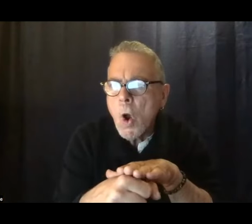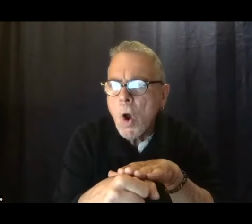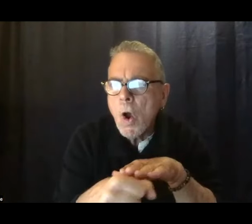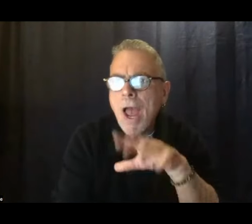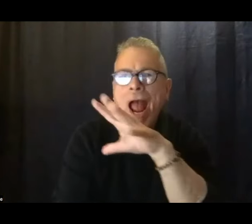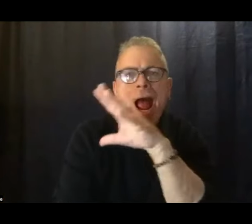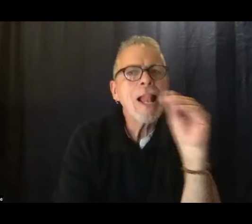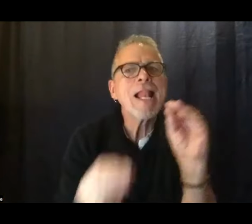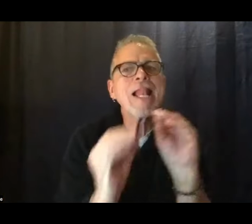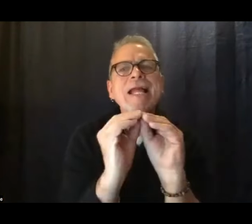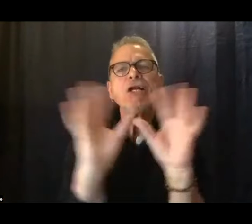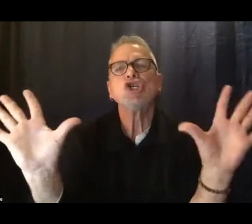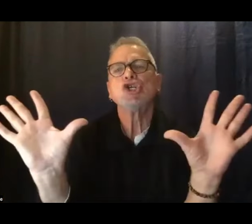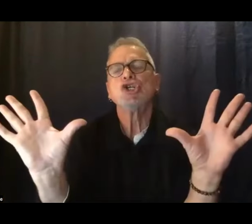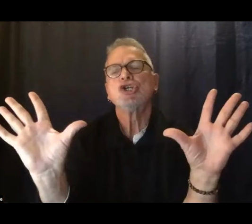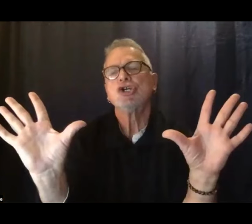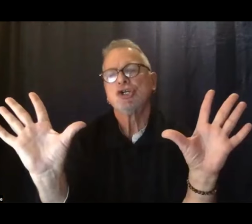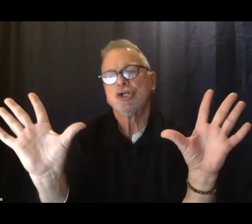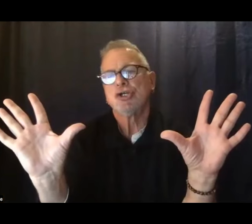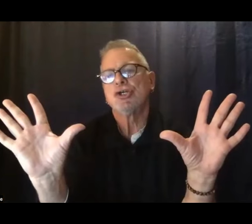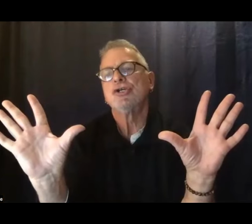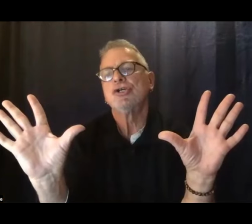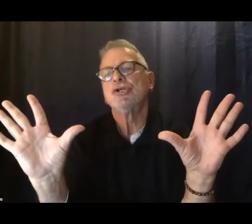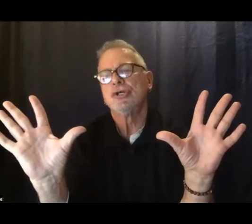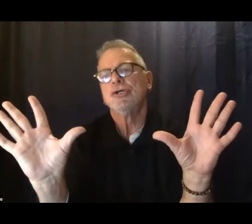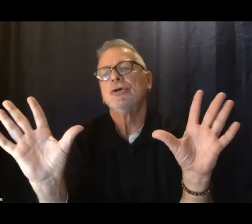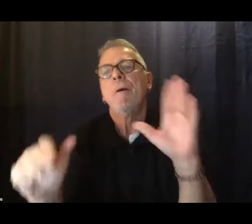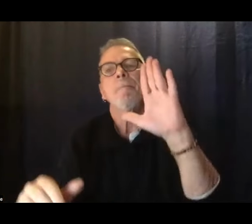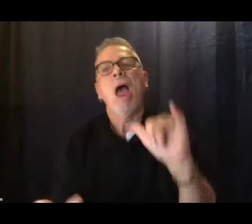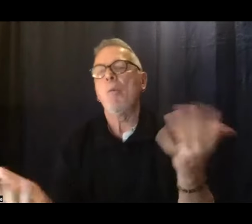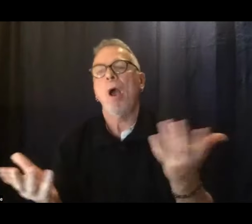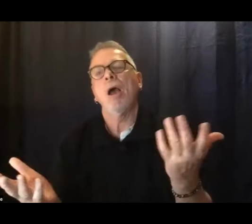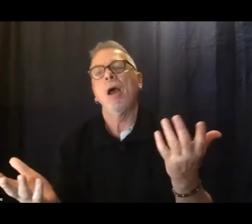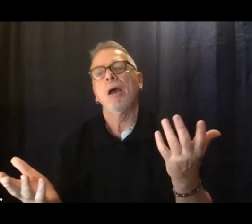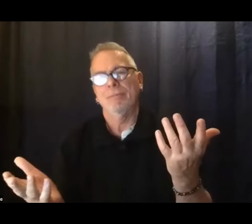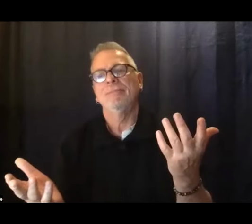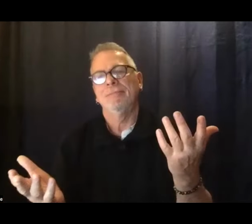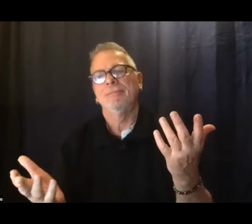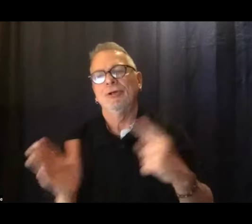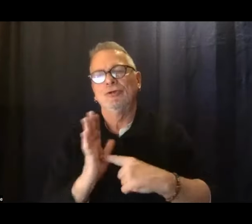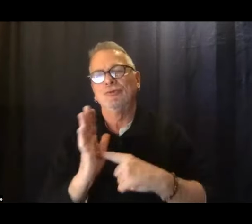of careful fingerspelling, slow fingerspelling, clear.